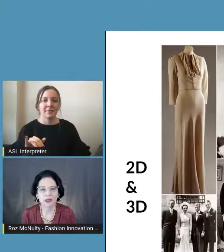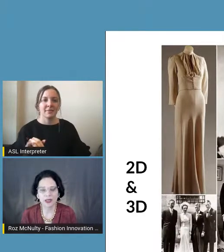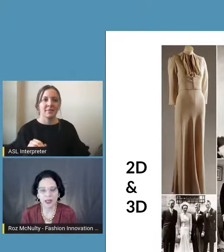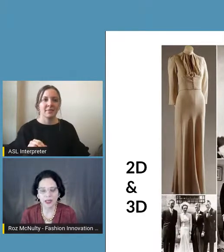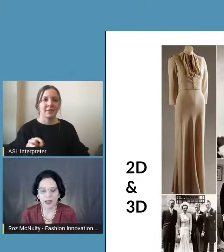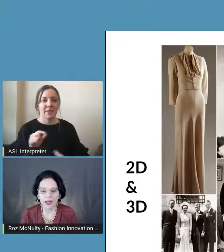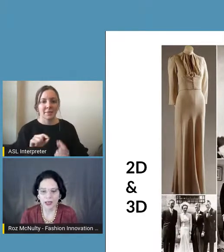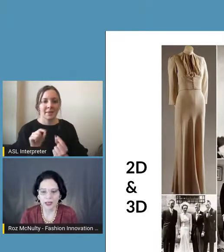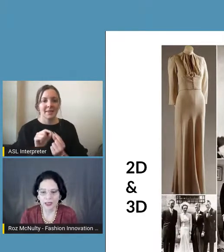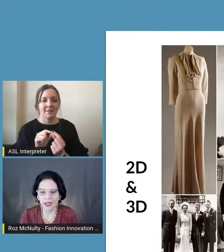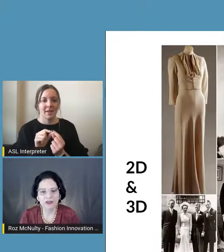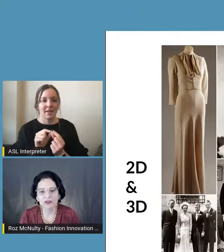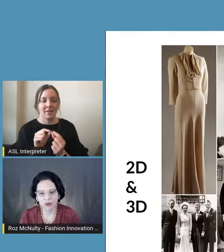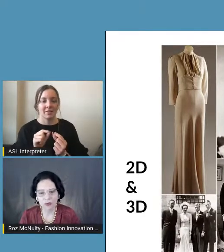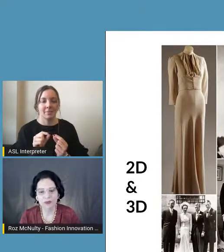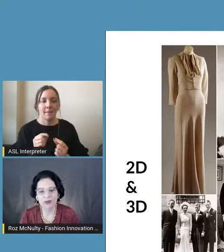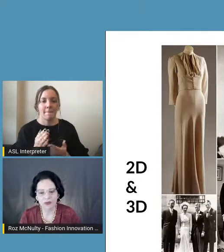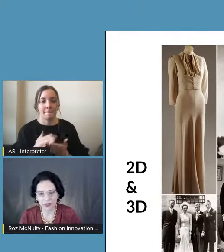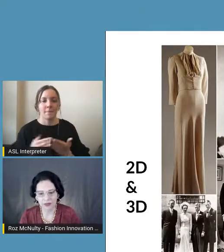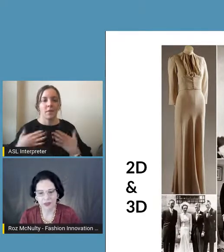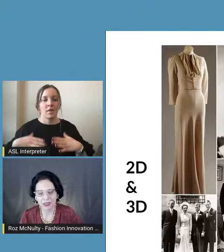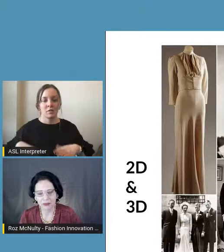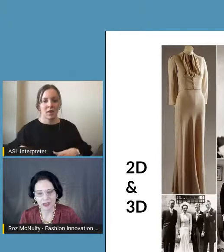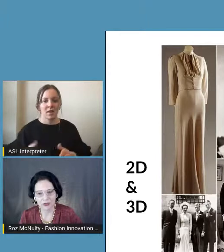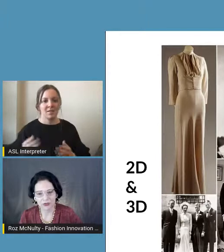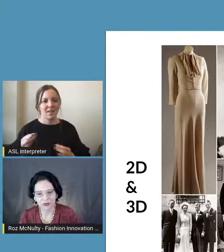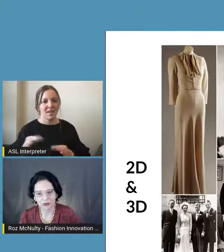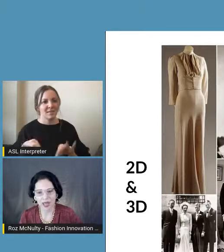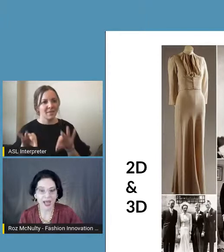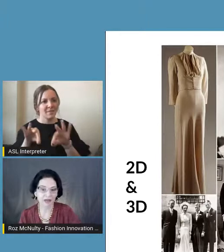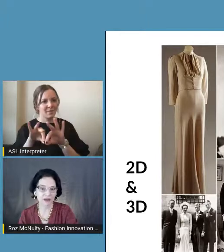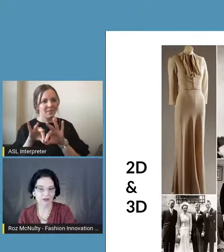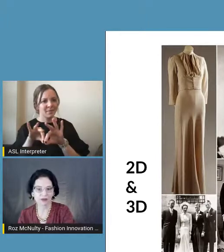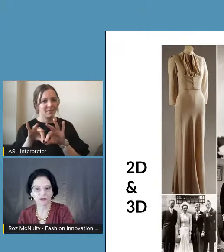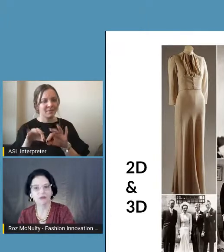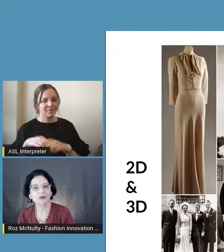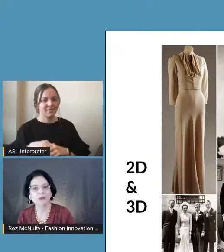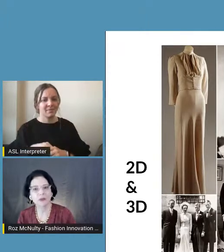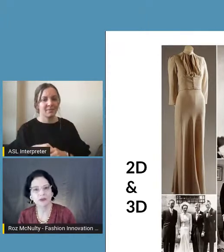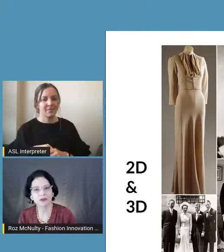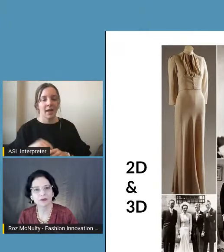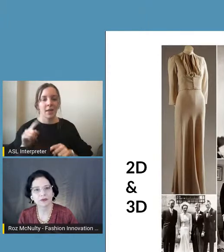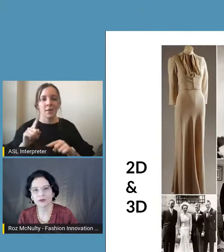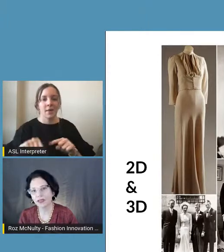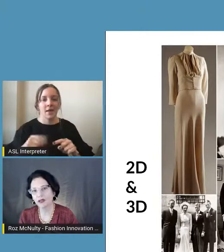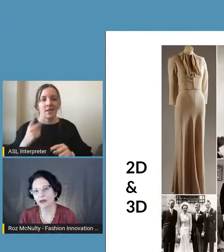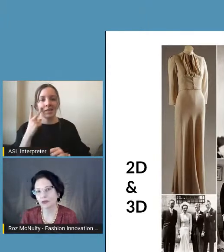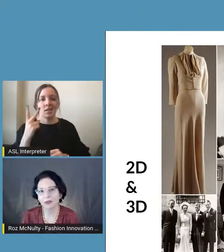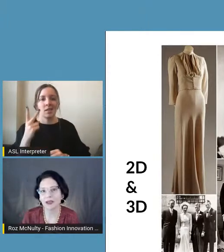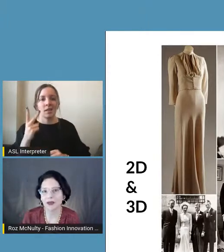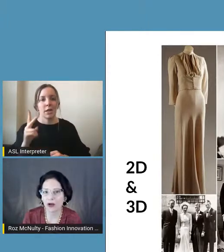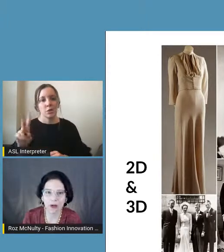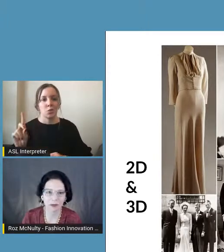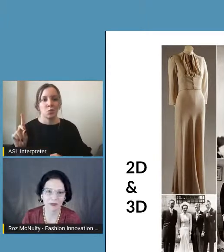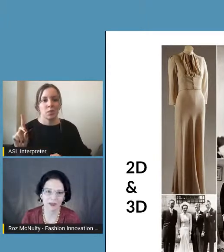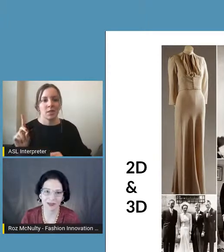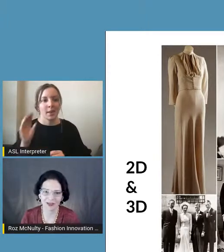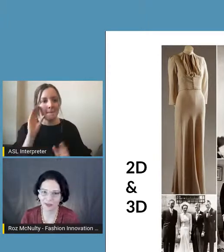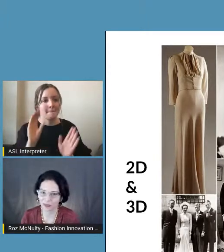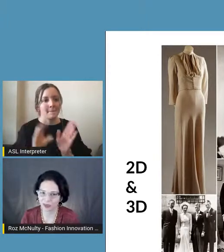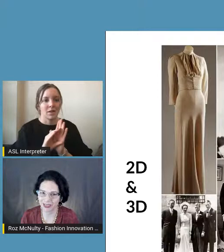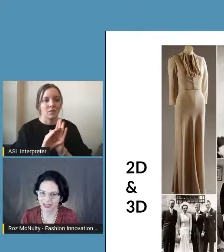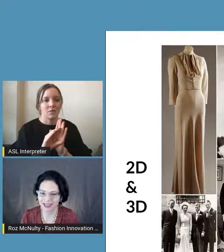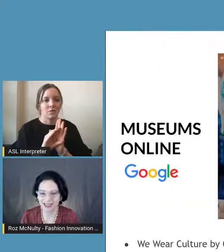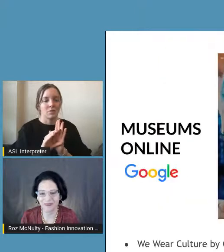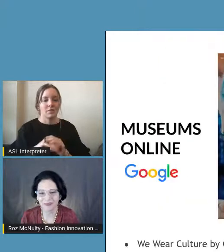fashion. And you don't see them in pictures. And if you do see them in pictures, they can also be complementing